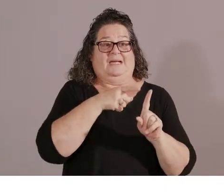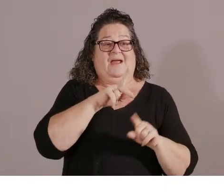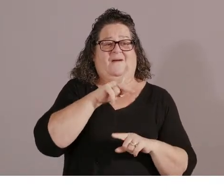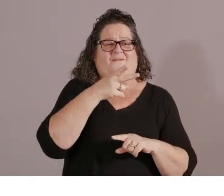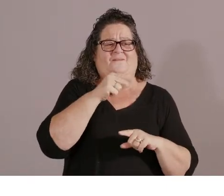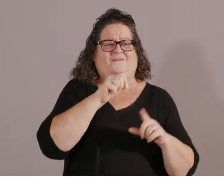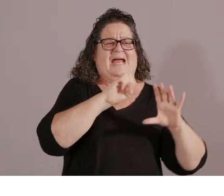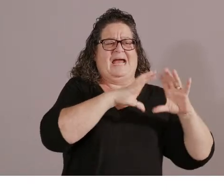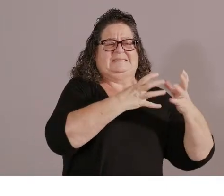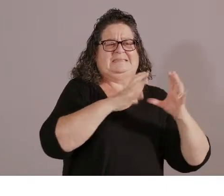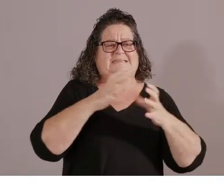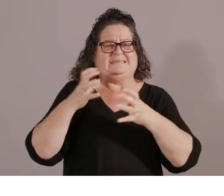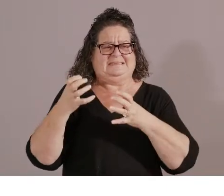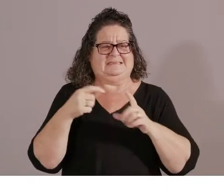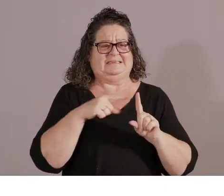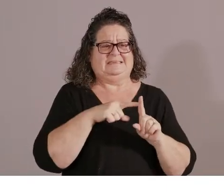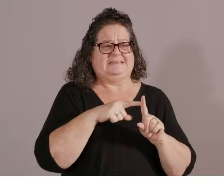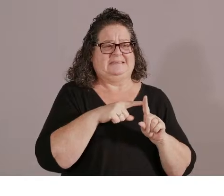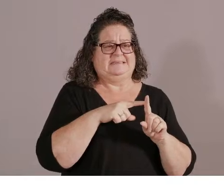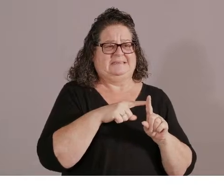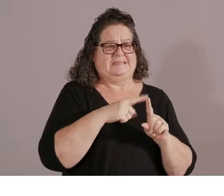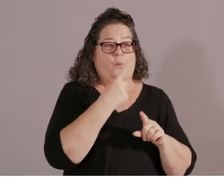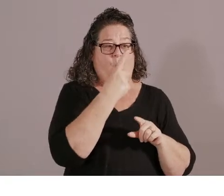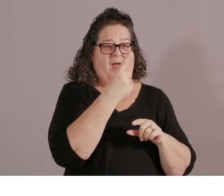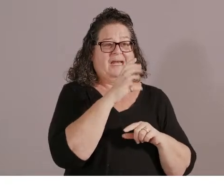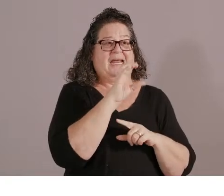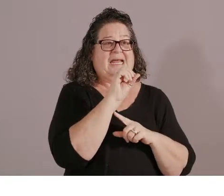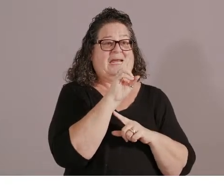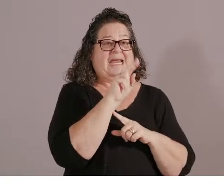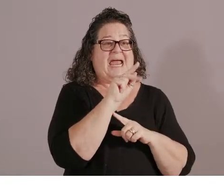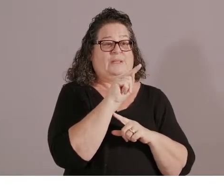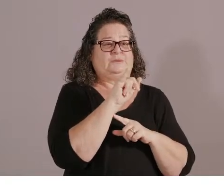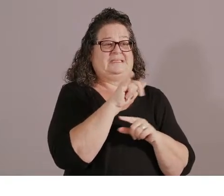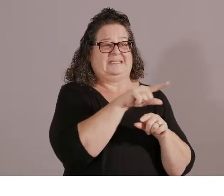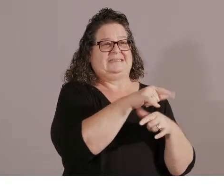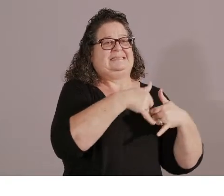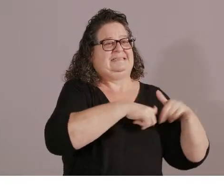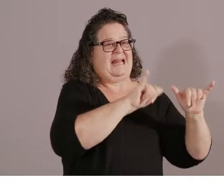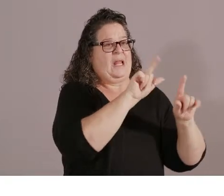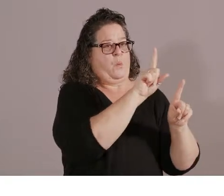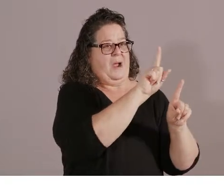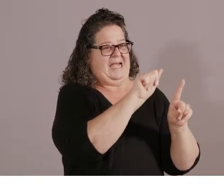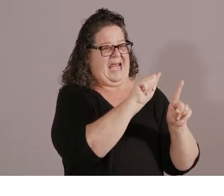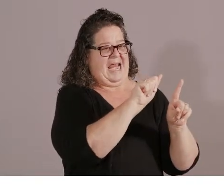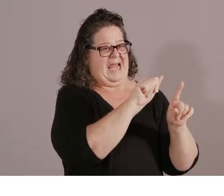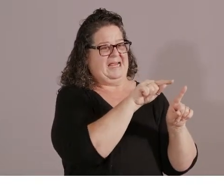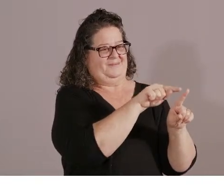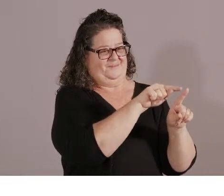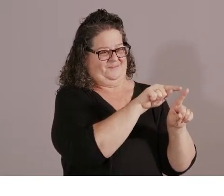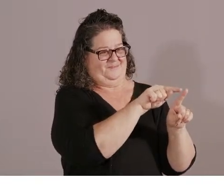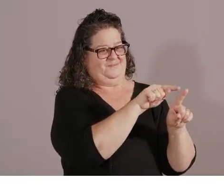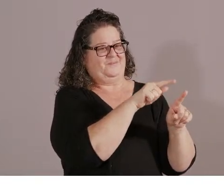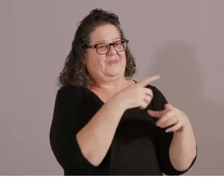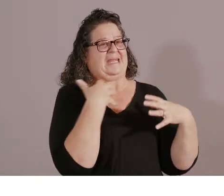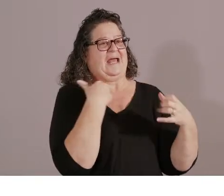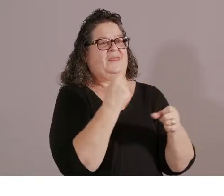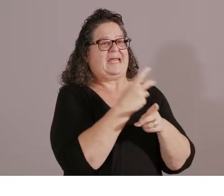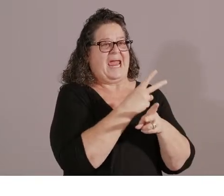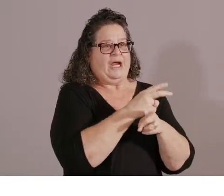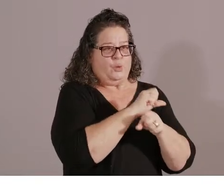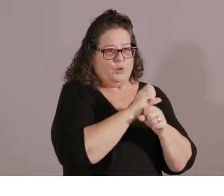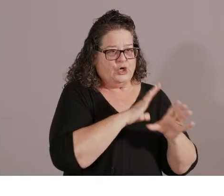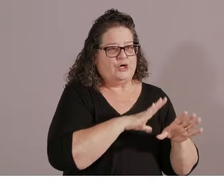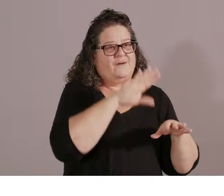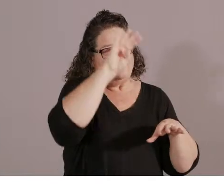that we have one county that is still in our Phase 1A, so our healthcare workers and residents and staff of our long-term care facilities.